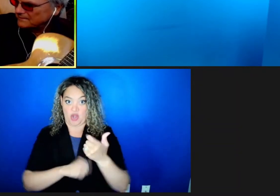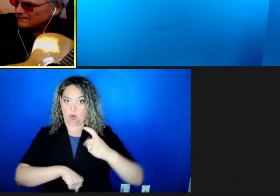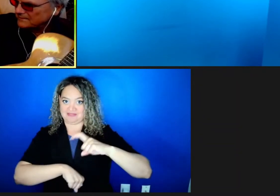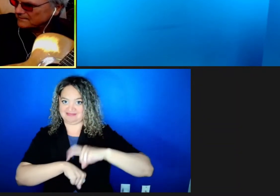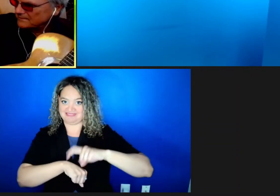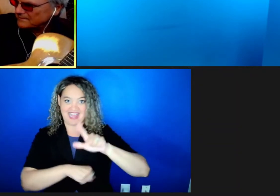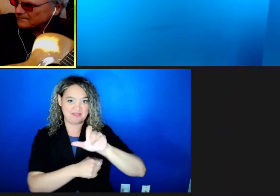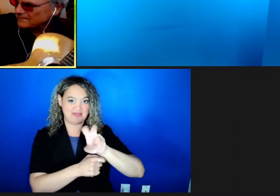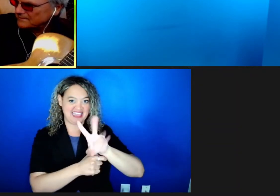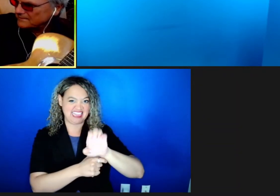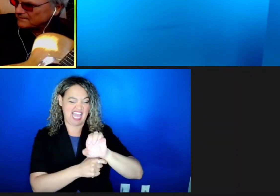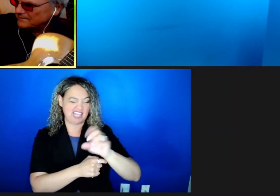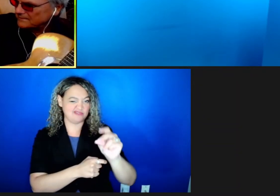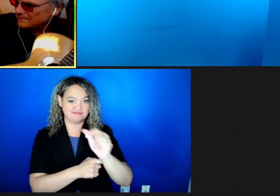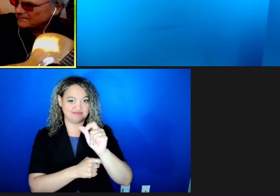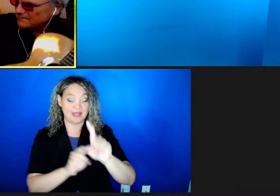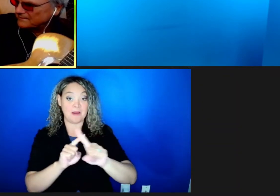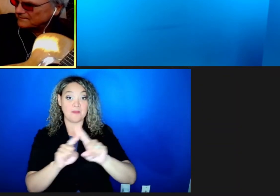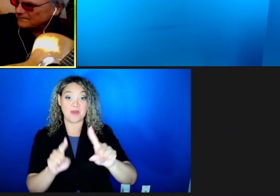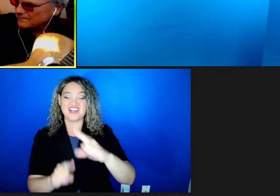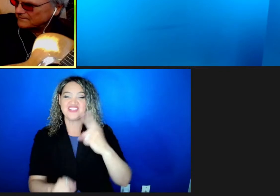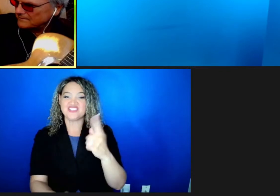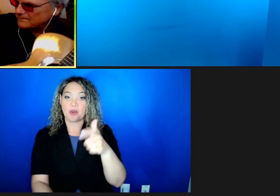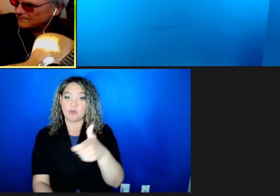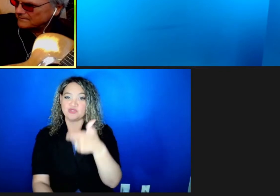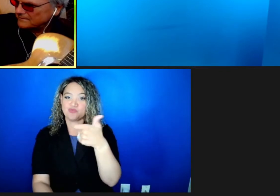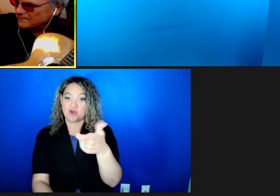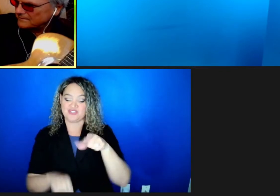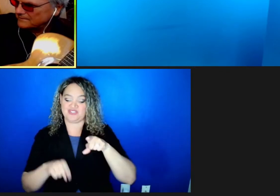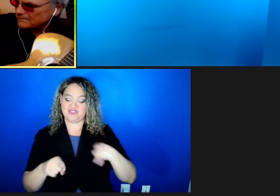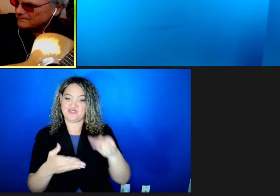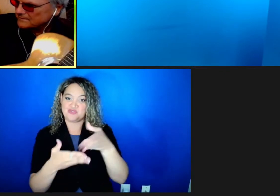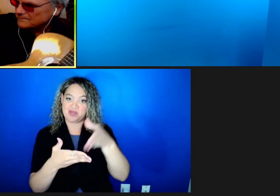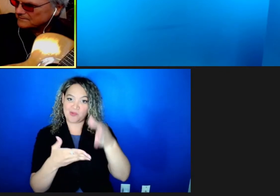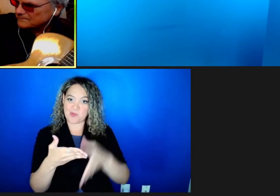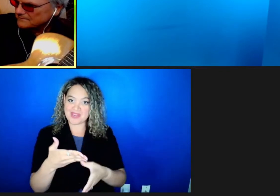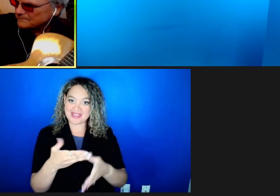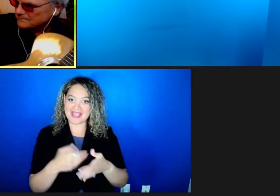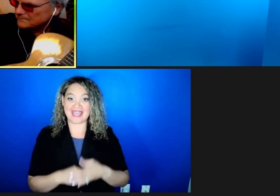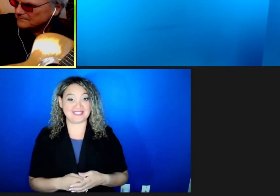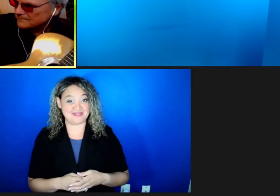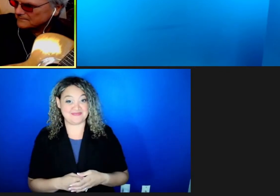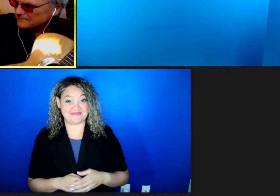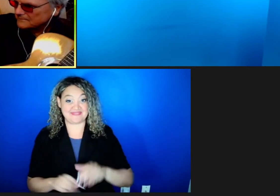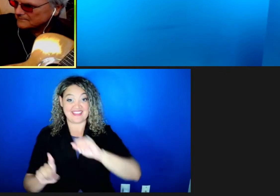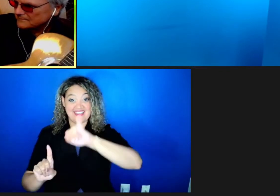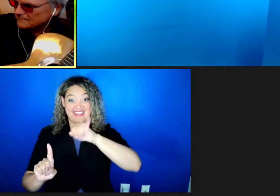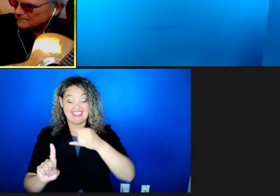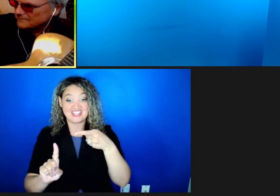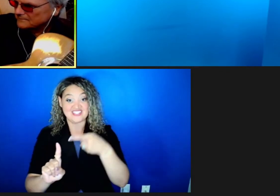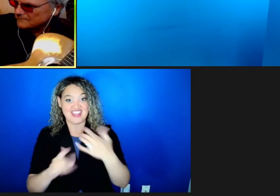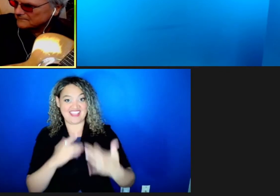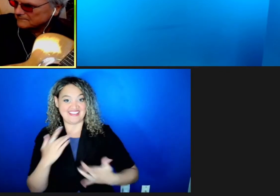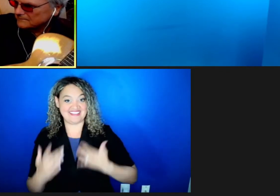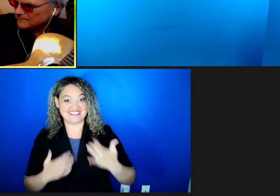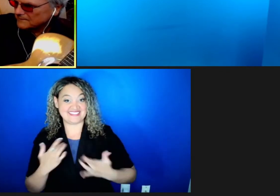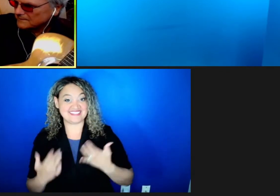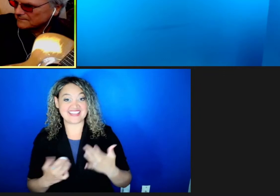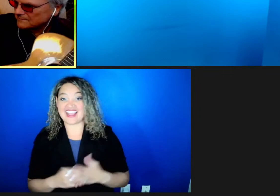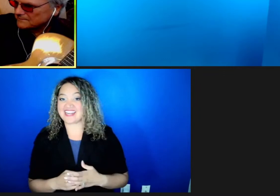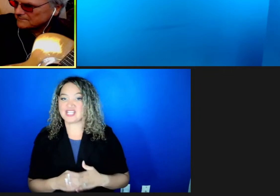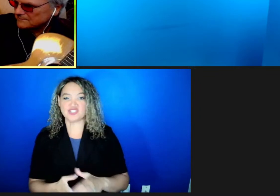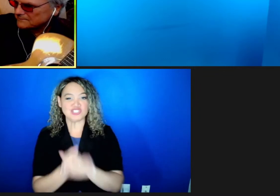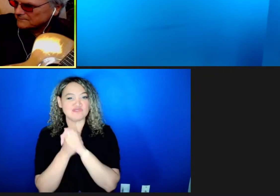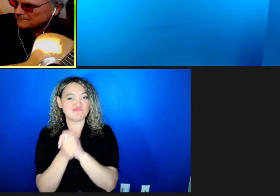live, but she always watches it over the weekend. And she's very excited about it and just cheering